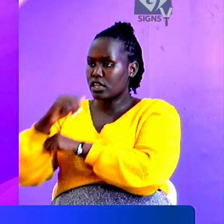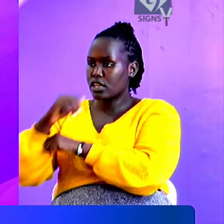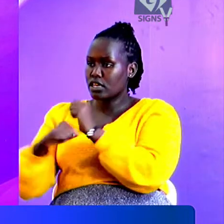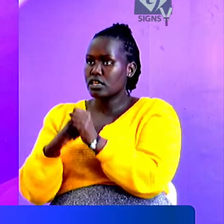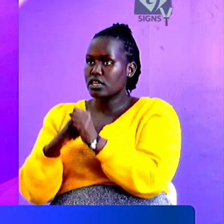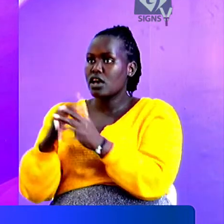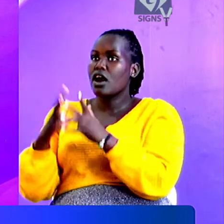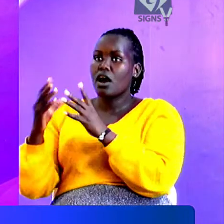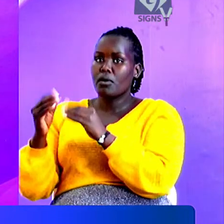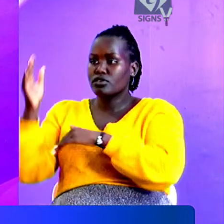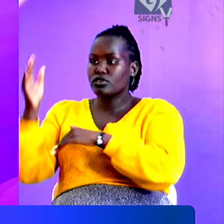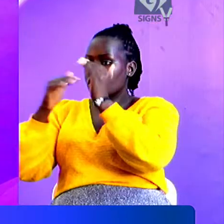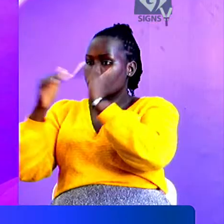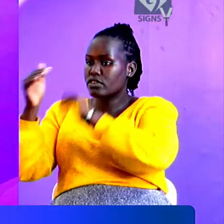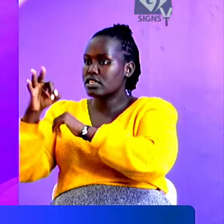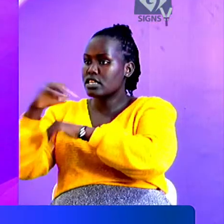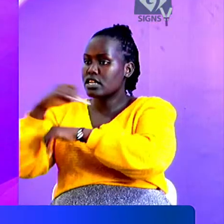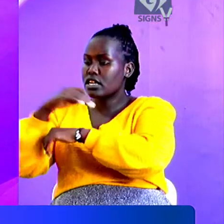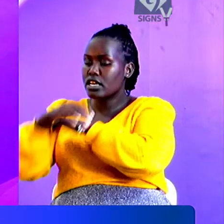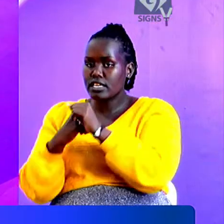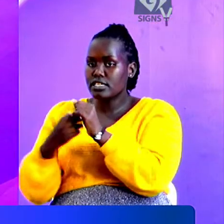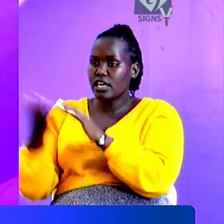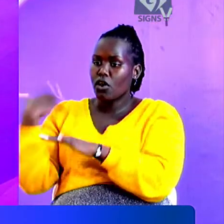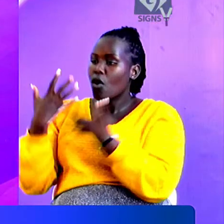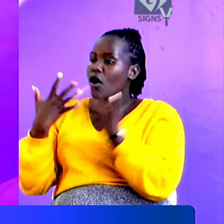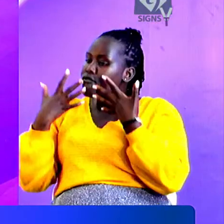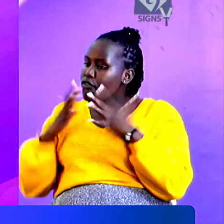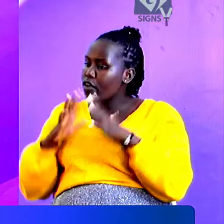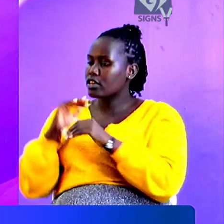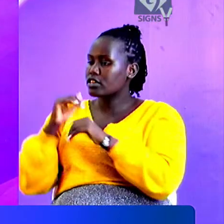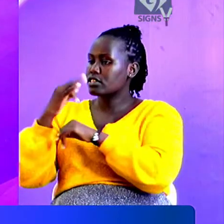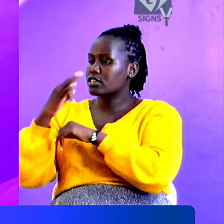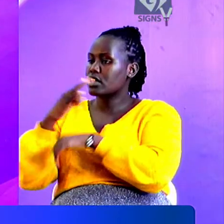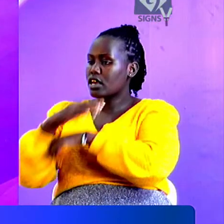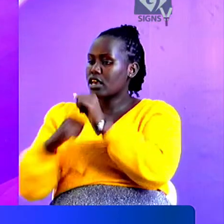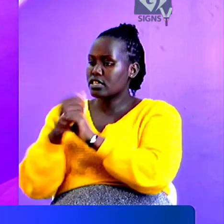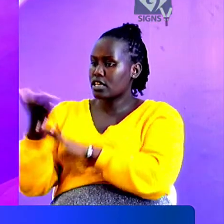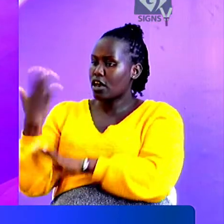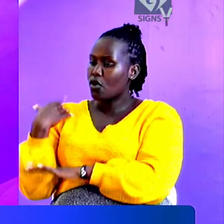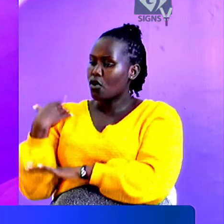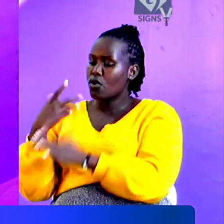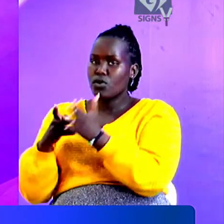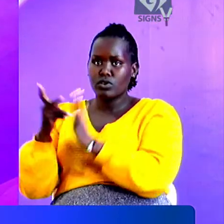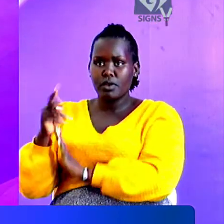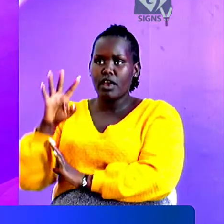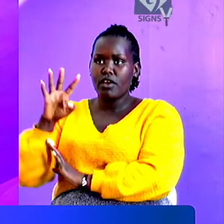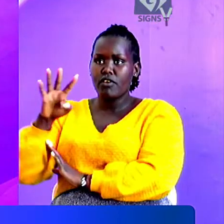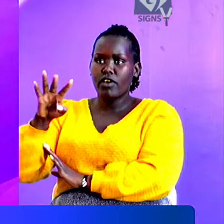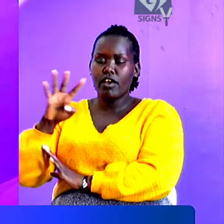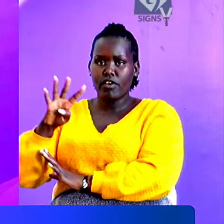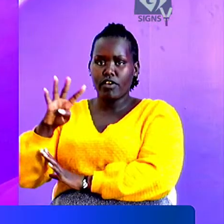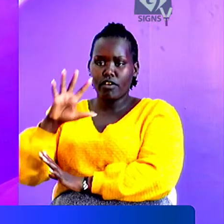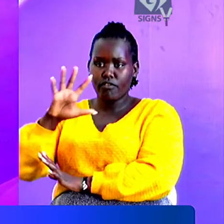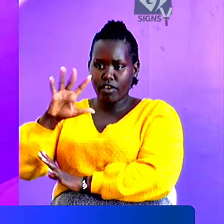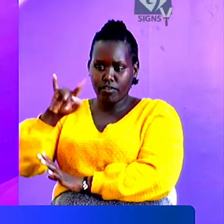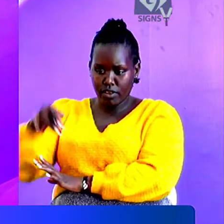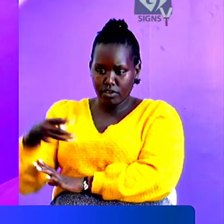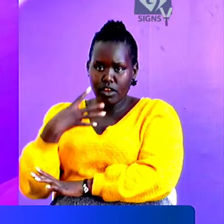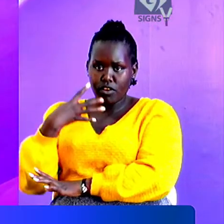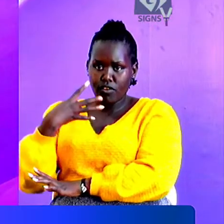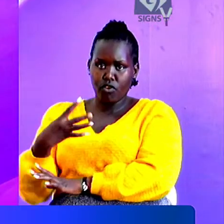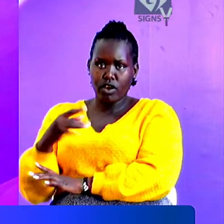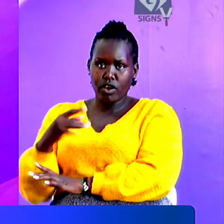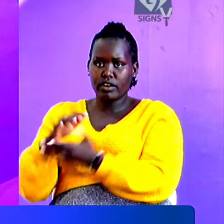3 years ago. I finished 3 years ago. All right? I was paying 5,400 Kenya shillings. All right? Right now, the